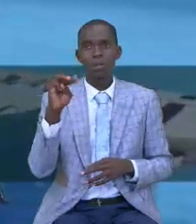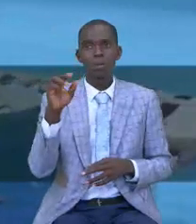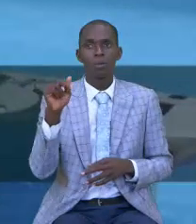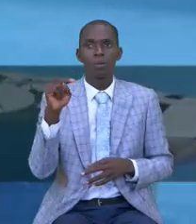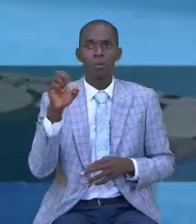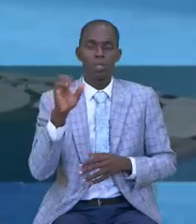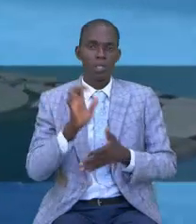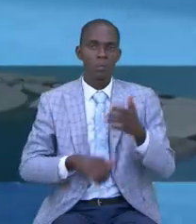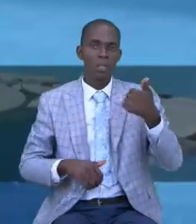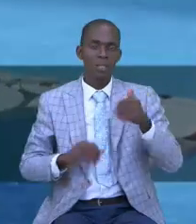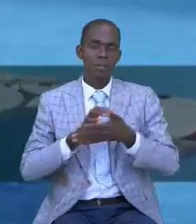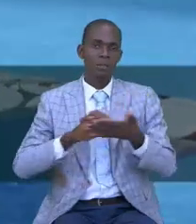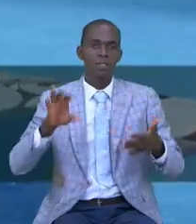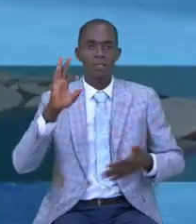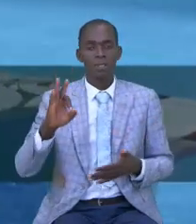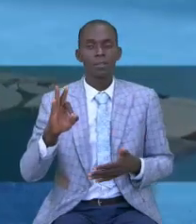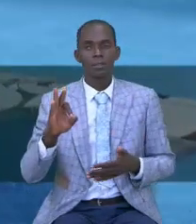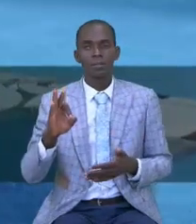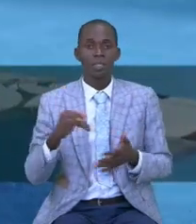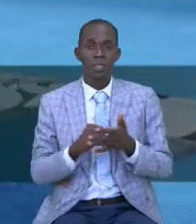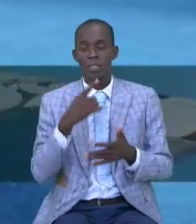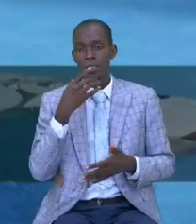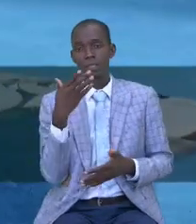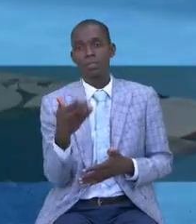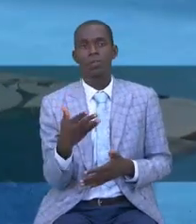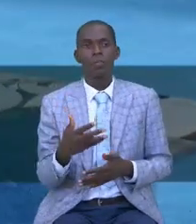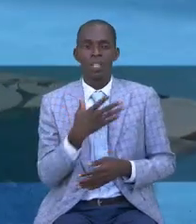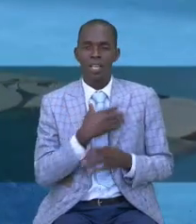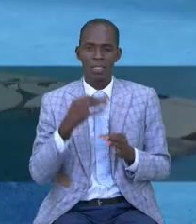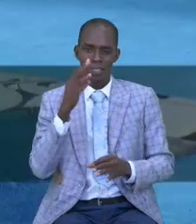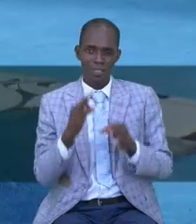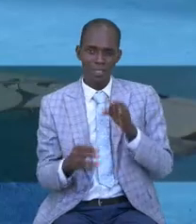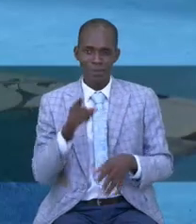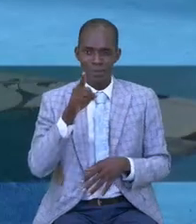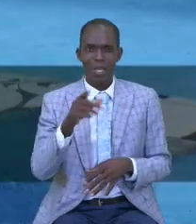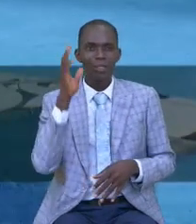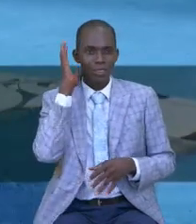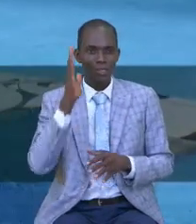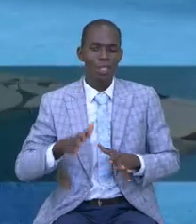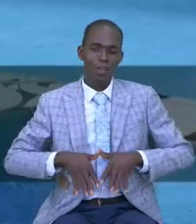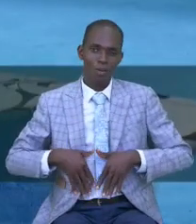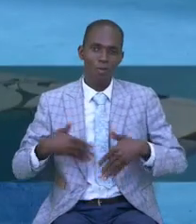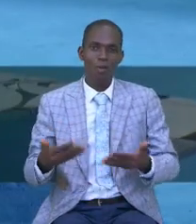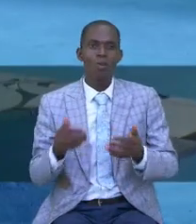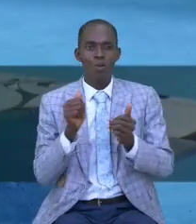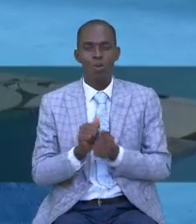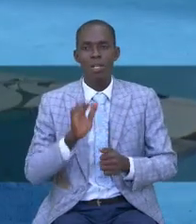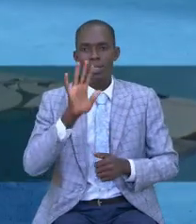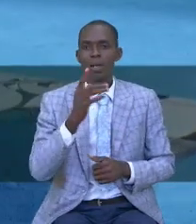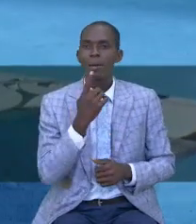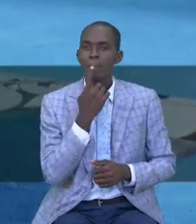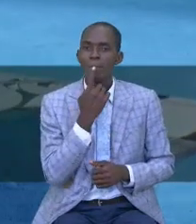verse 9. It says that if thou shalt confess with thy mouth